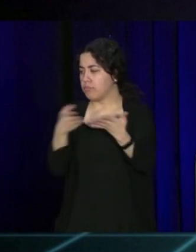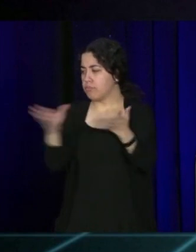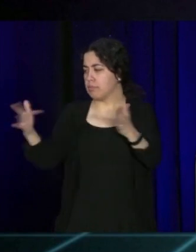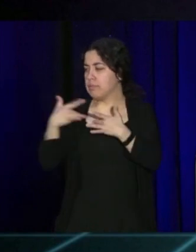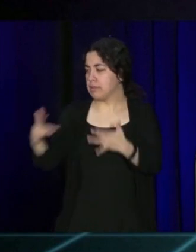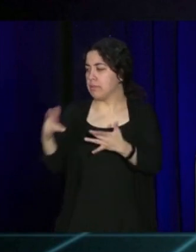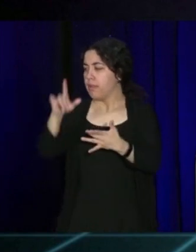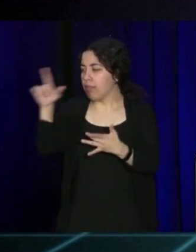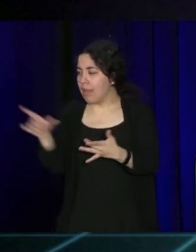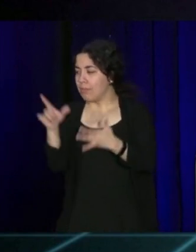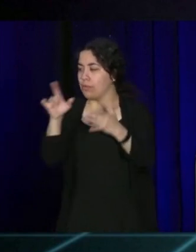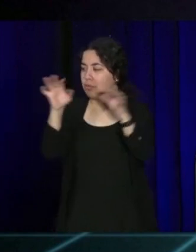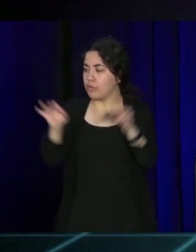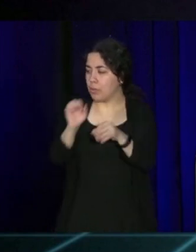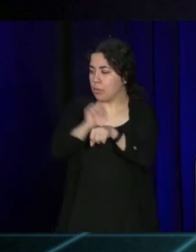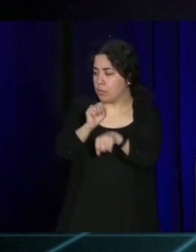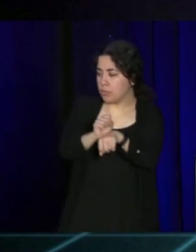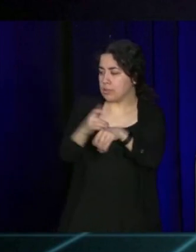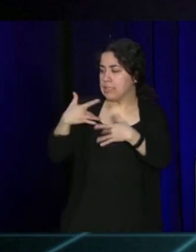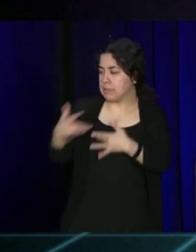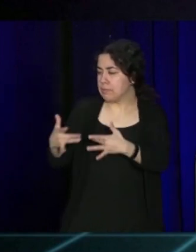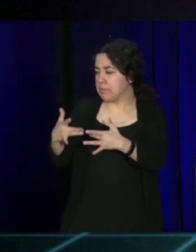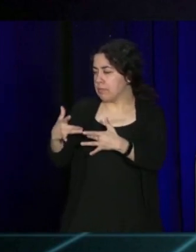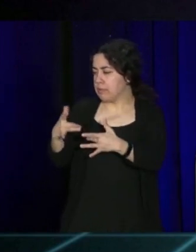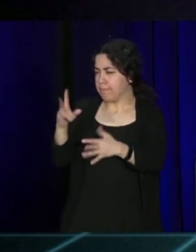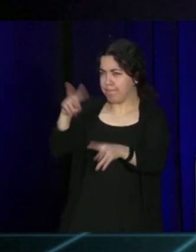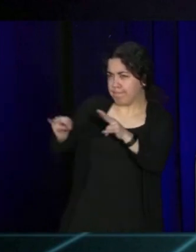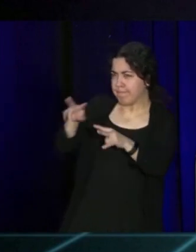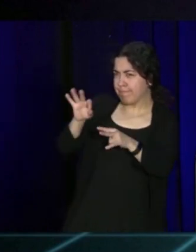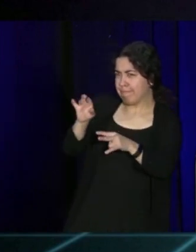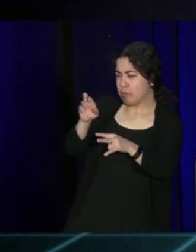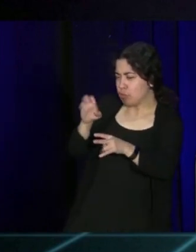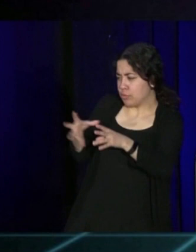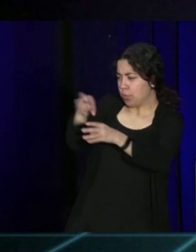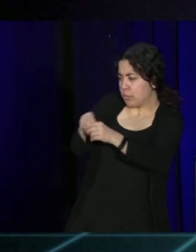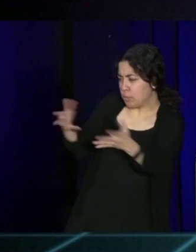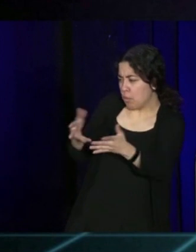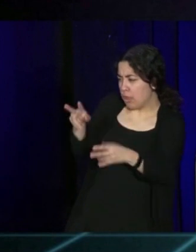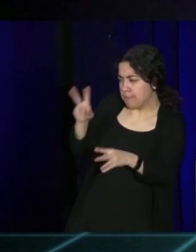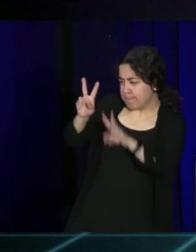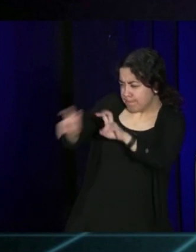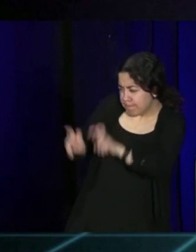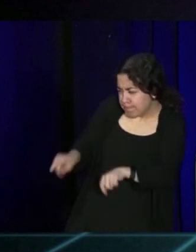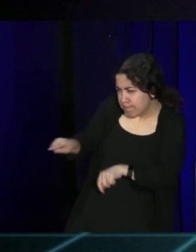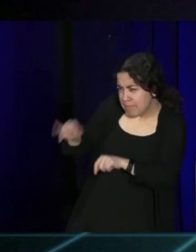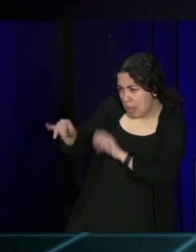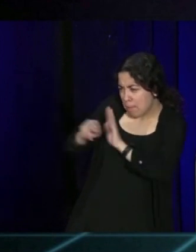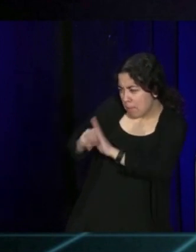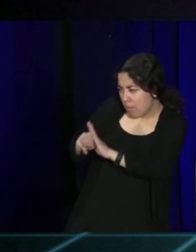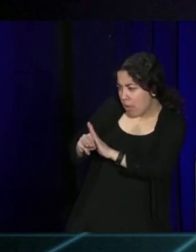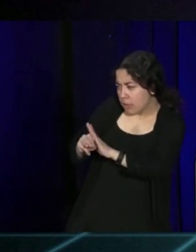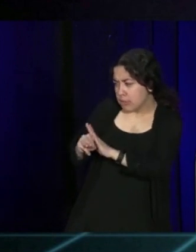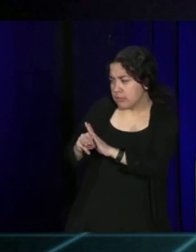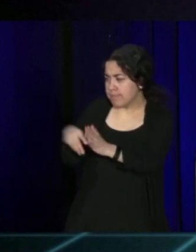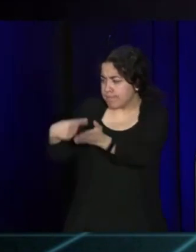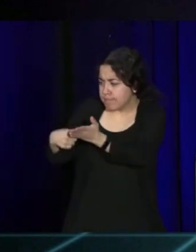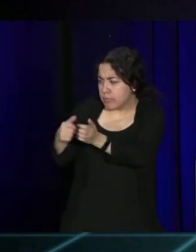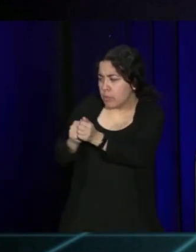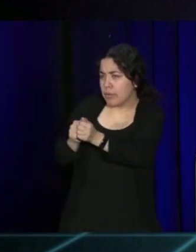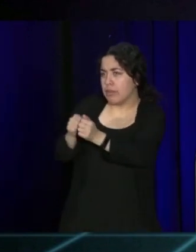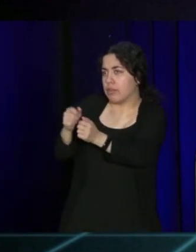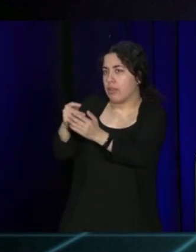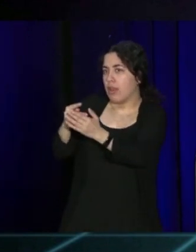the model it imposes on the programmer. The latter will inform you about how well the code will fare over time as the product